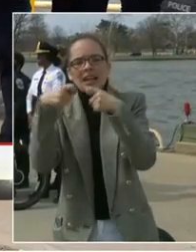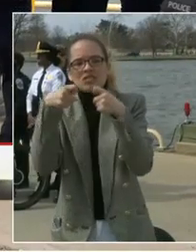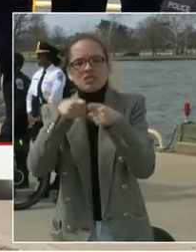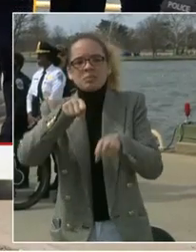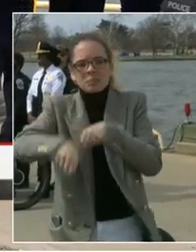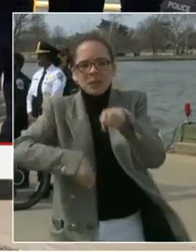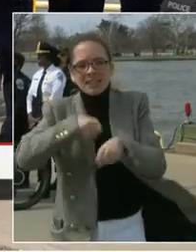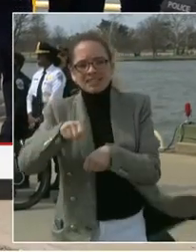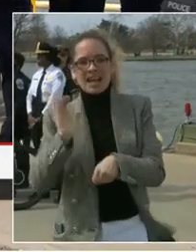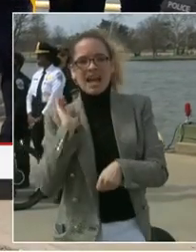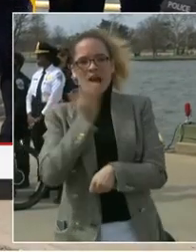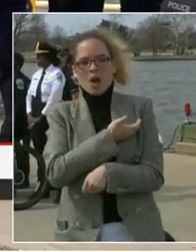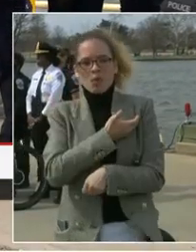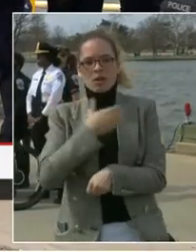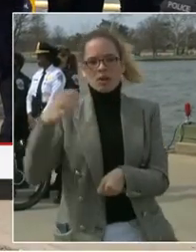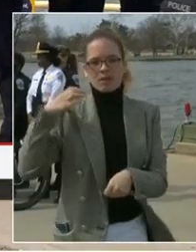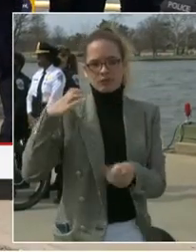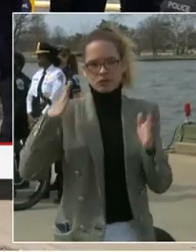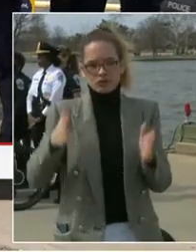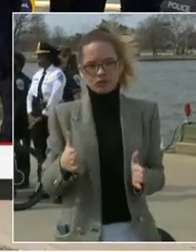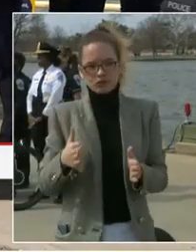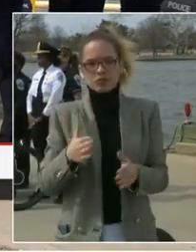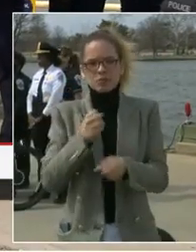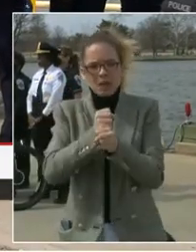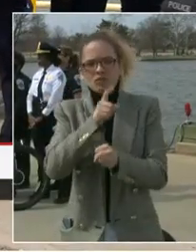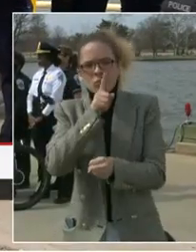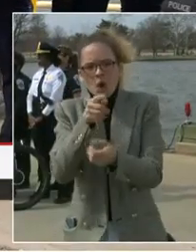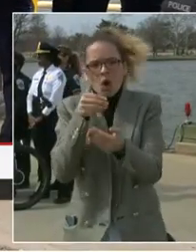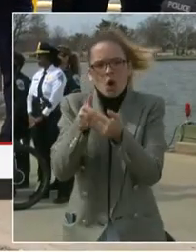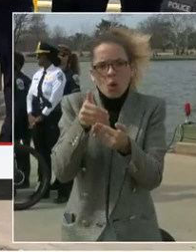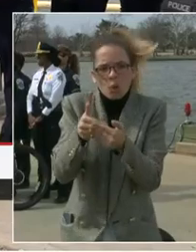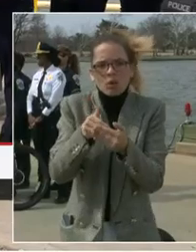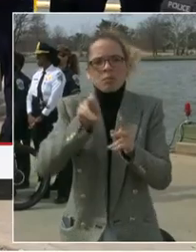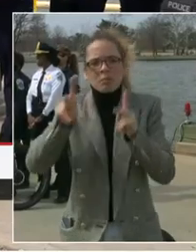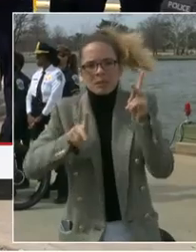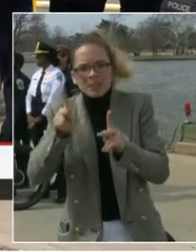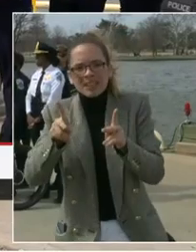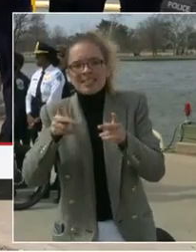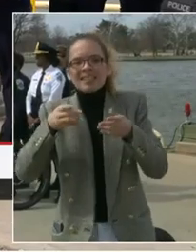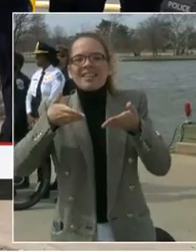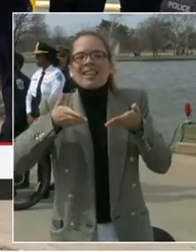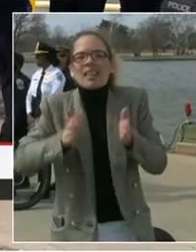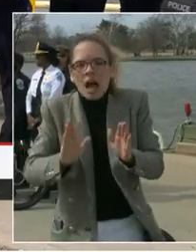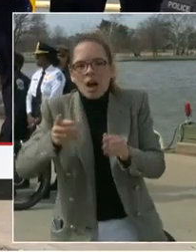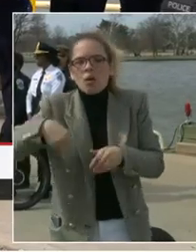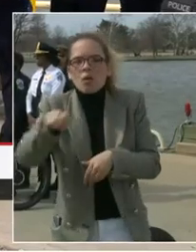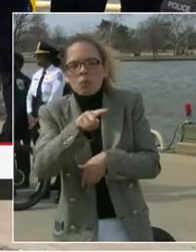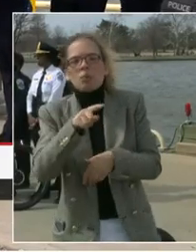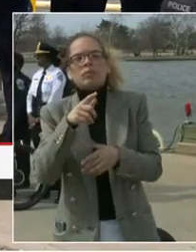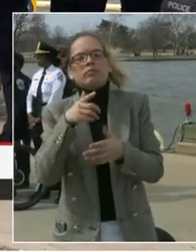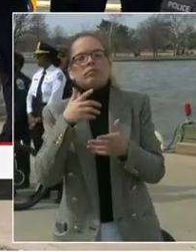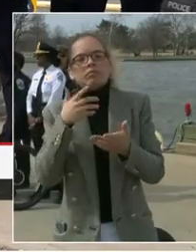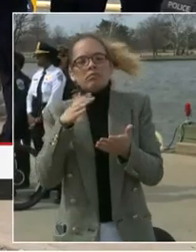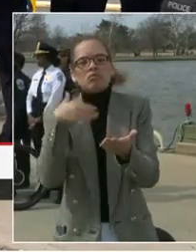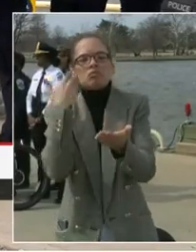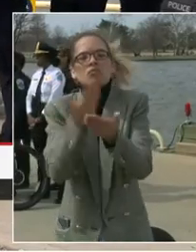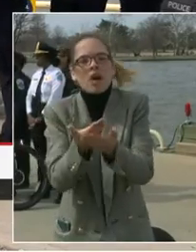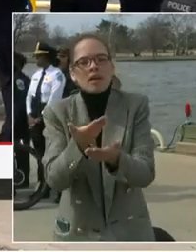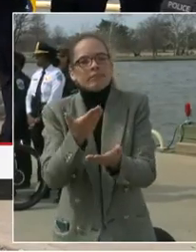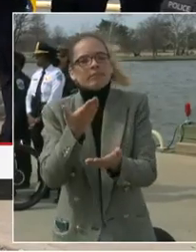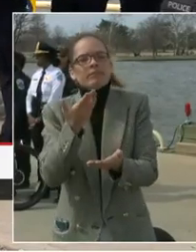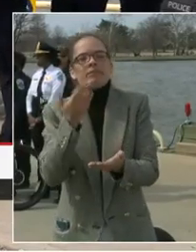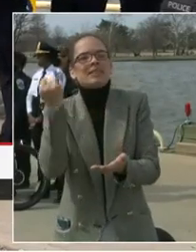officers that will put them closer to the people, but still allow them to get to a scene when they have a